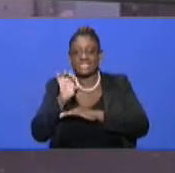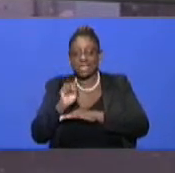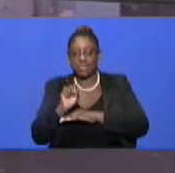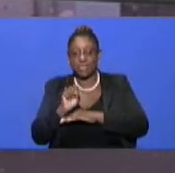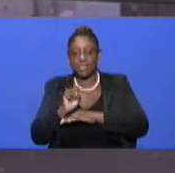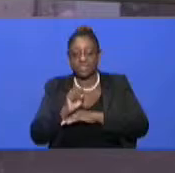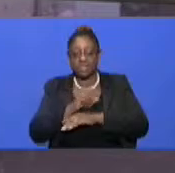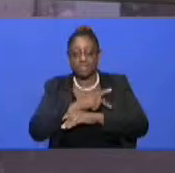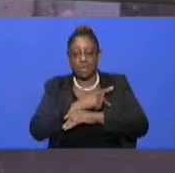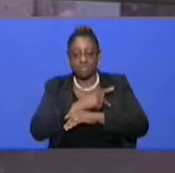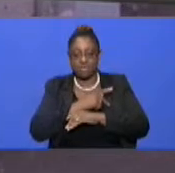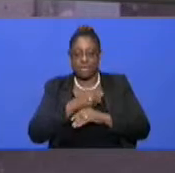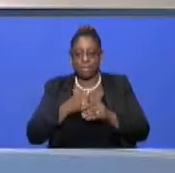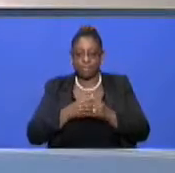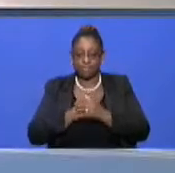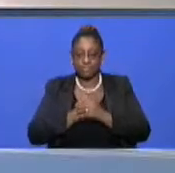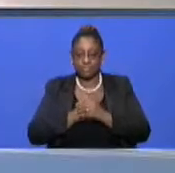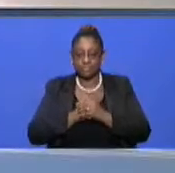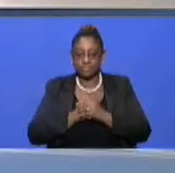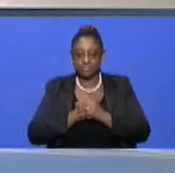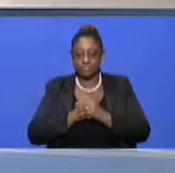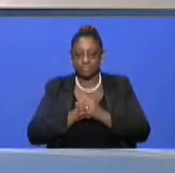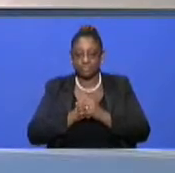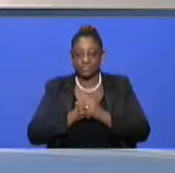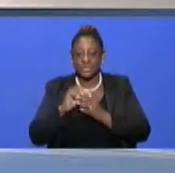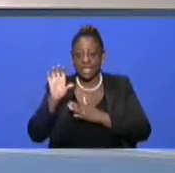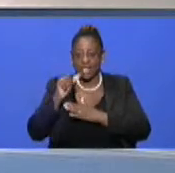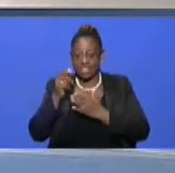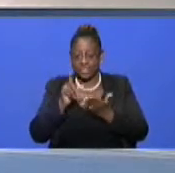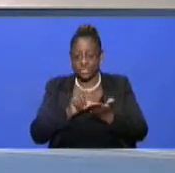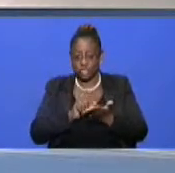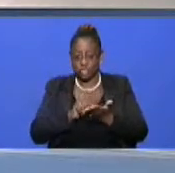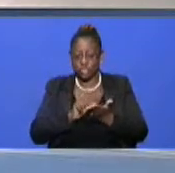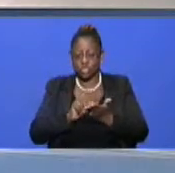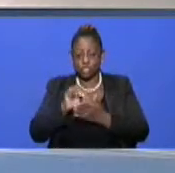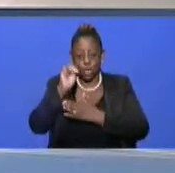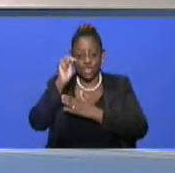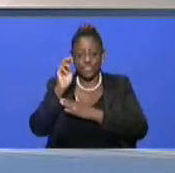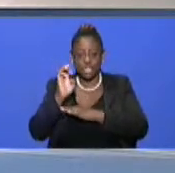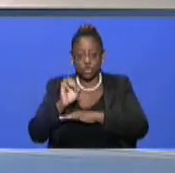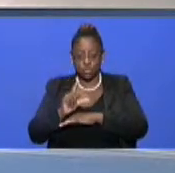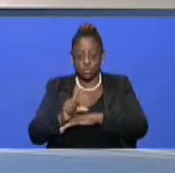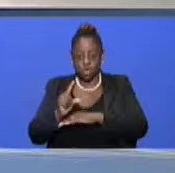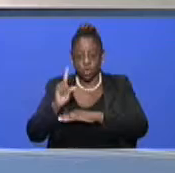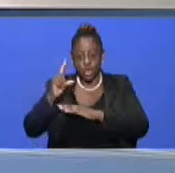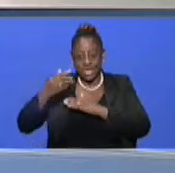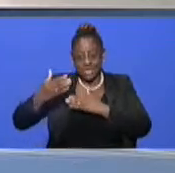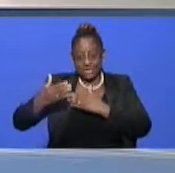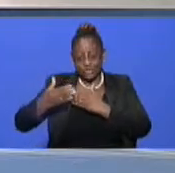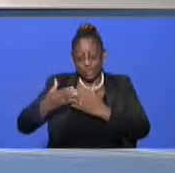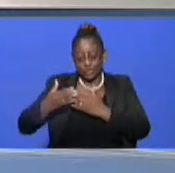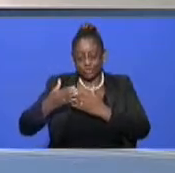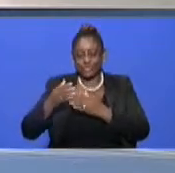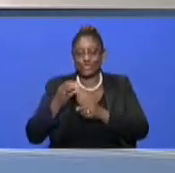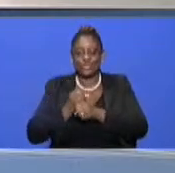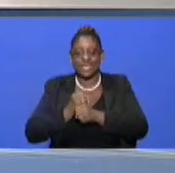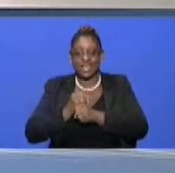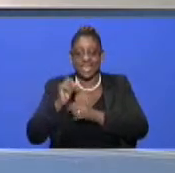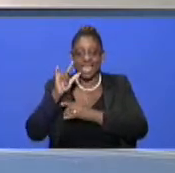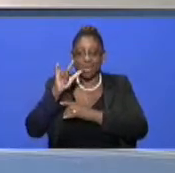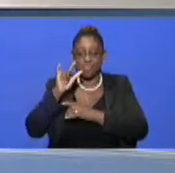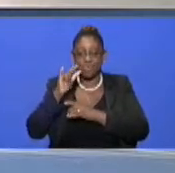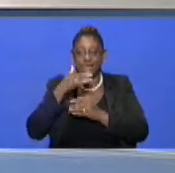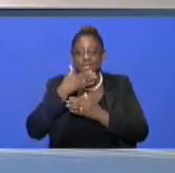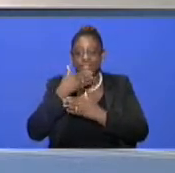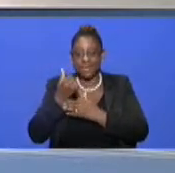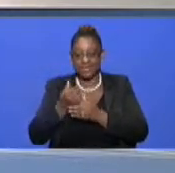I'm Corville Pyfrom. In other news, North Eleuthera is one step closer to getting an upgraded airport, and